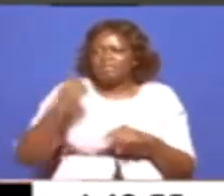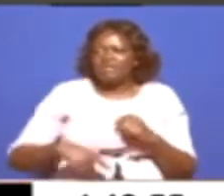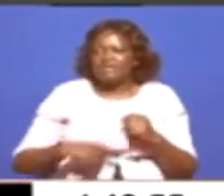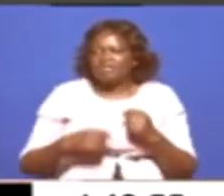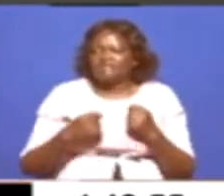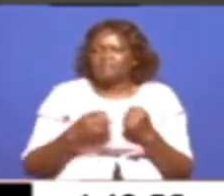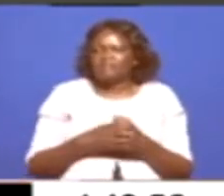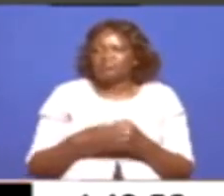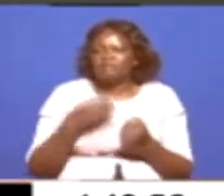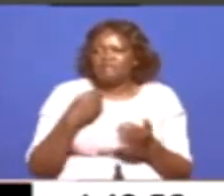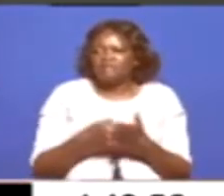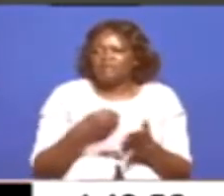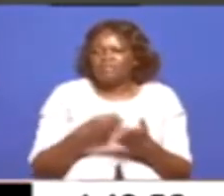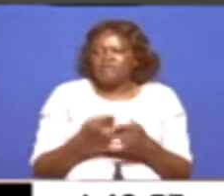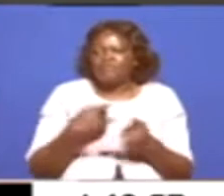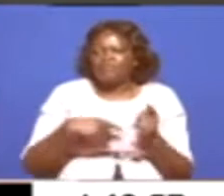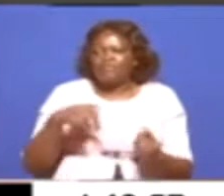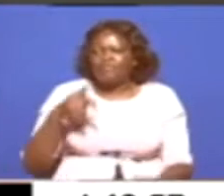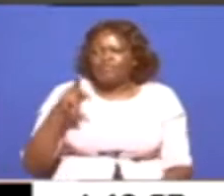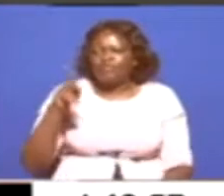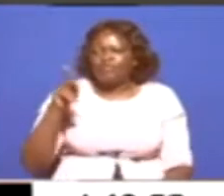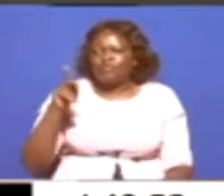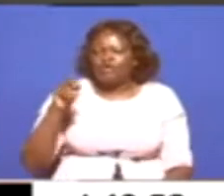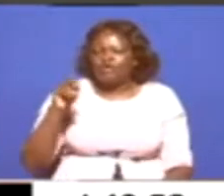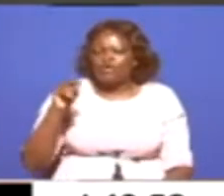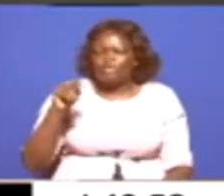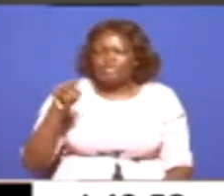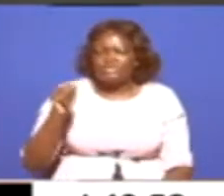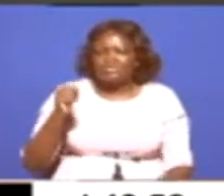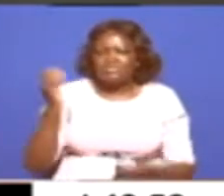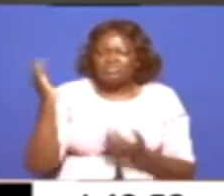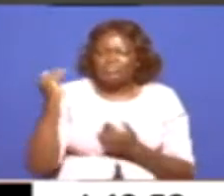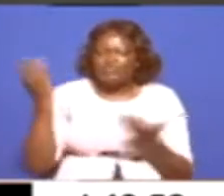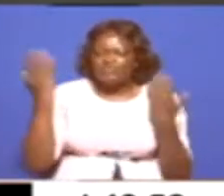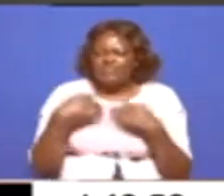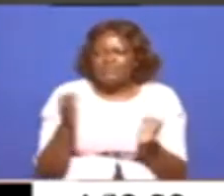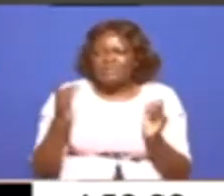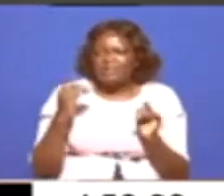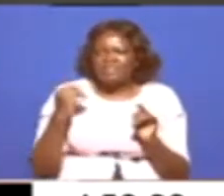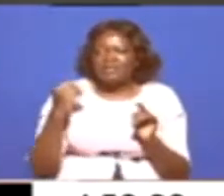project at Konza Technopolis is expected to be completed by